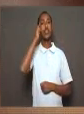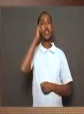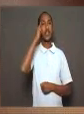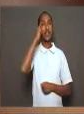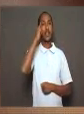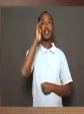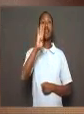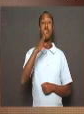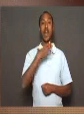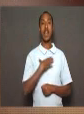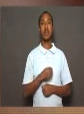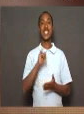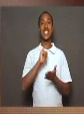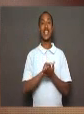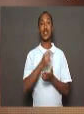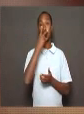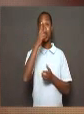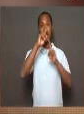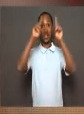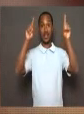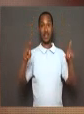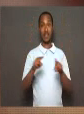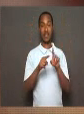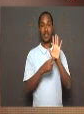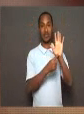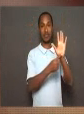Consider the 4 elements that you see here.